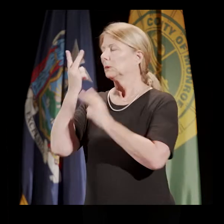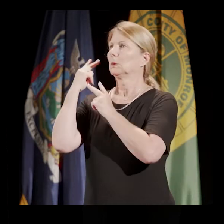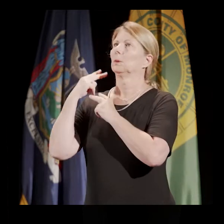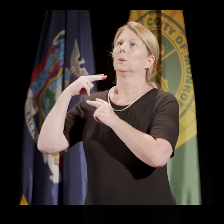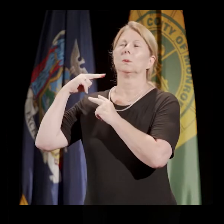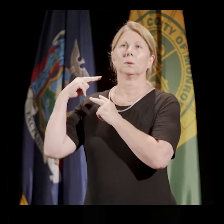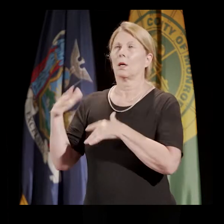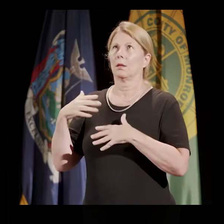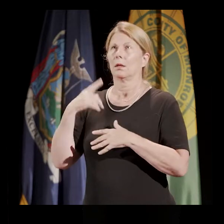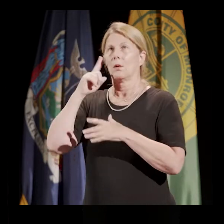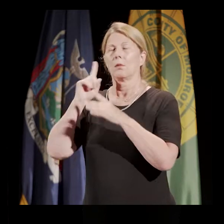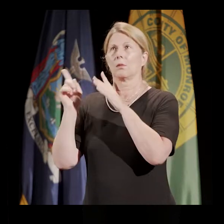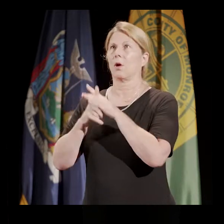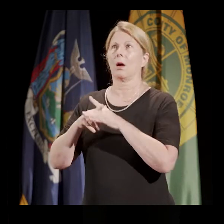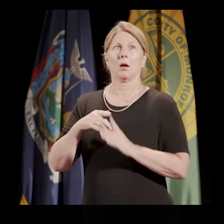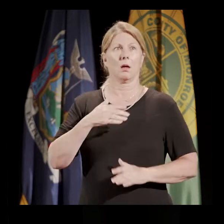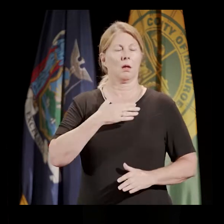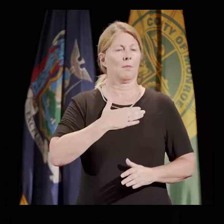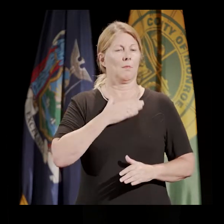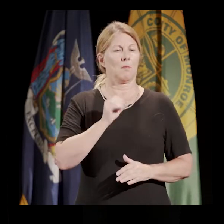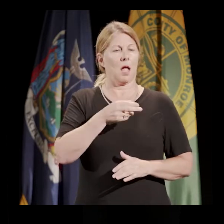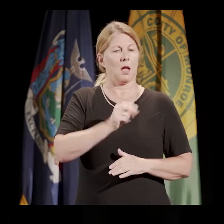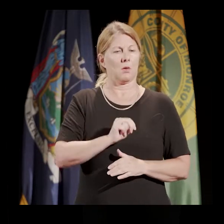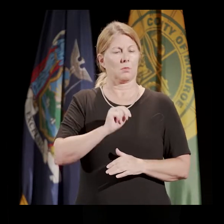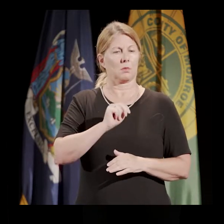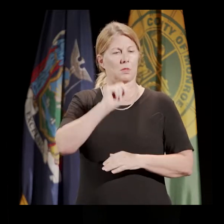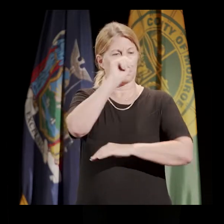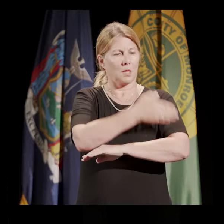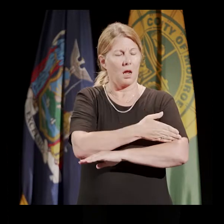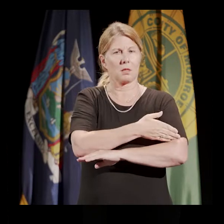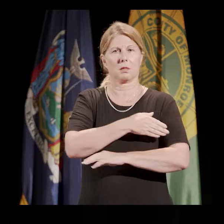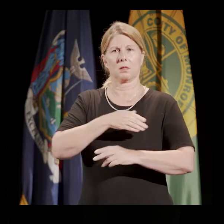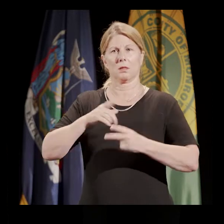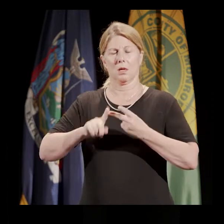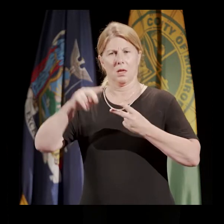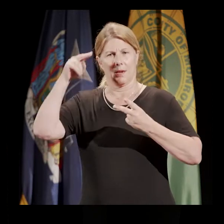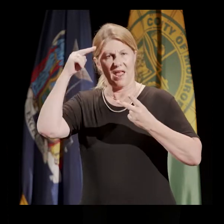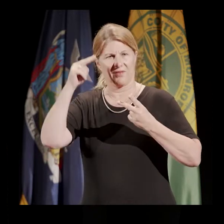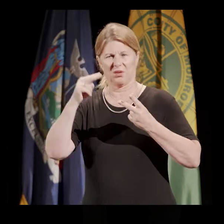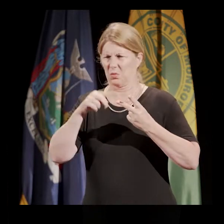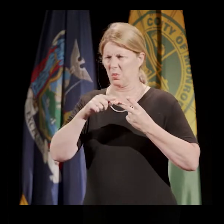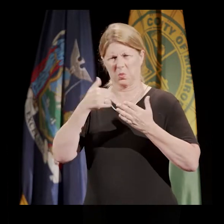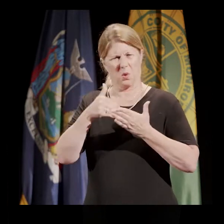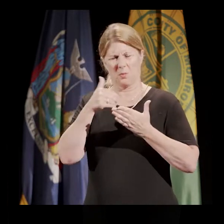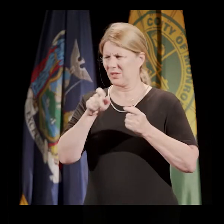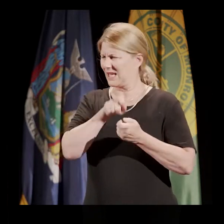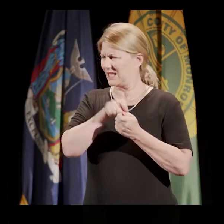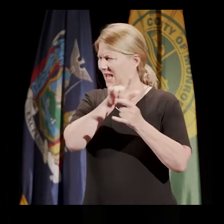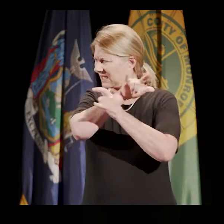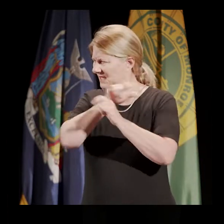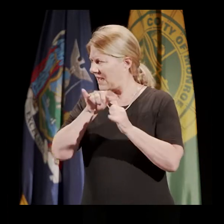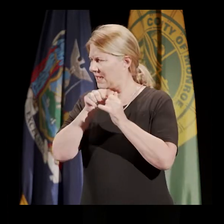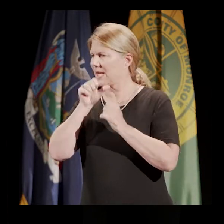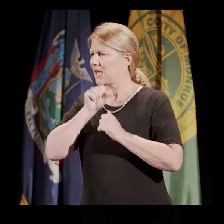And I thought immediately about my own sons and my nephews, who are almost the exact same age of Julius.